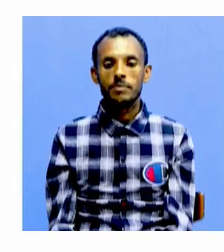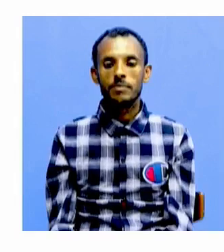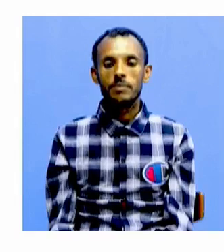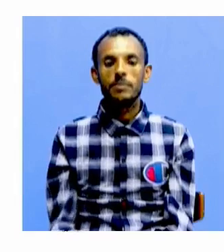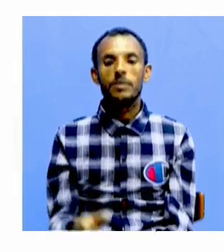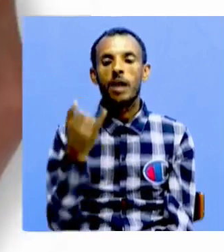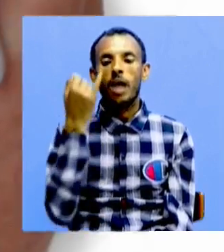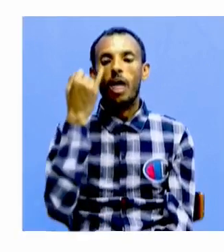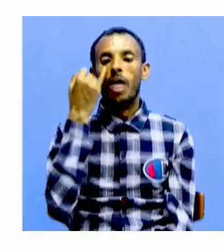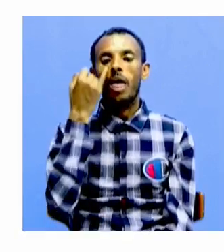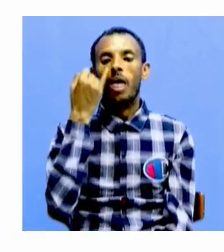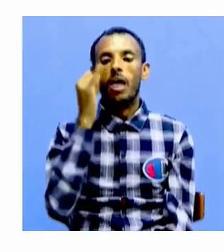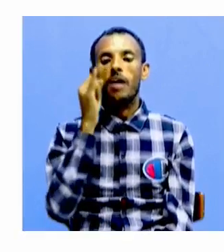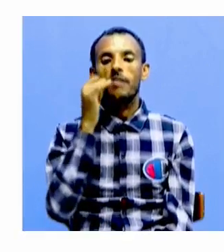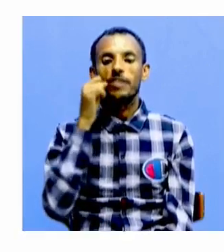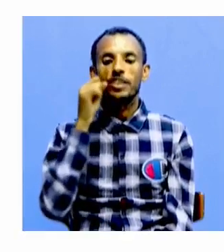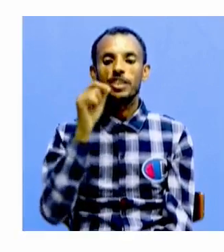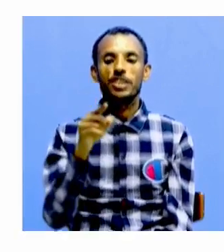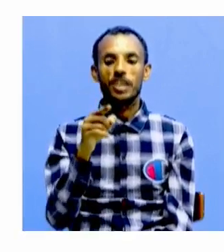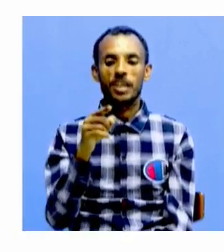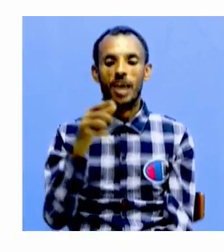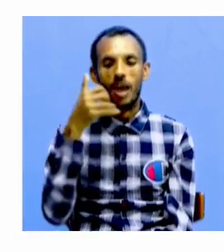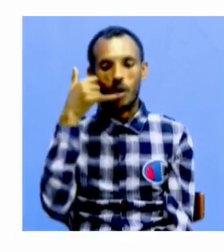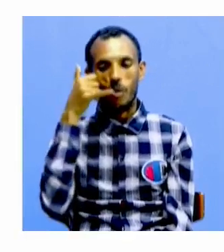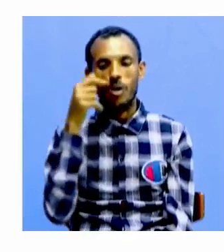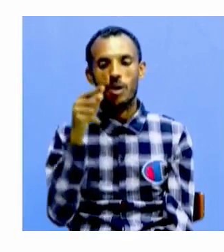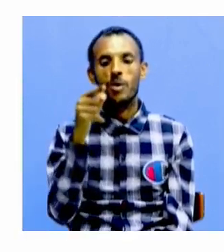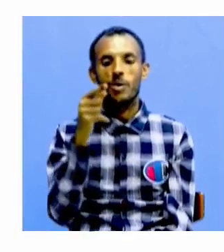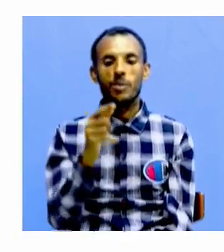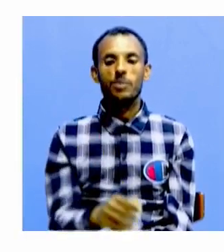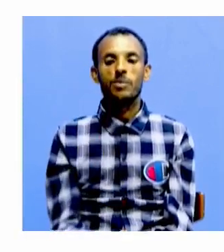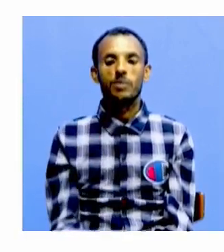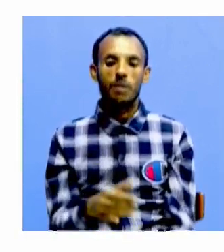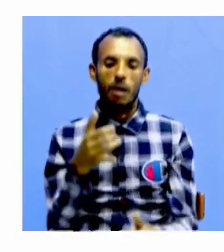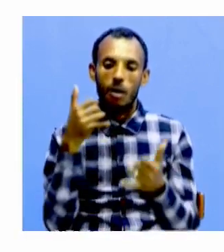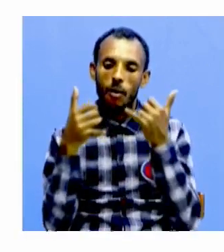If she called you, comma,